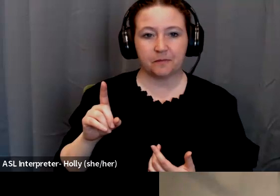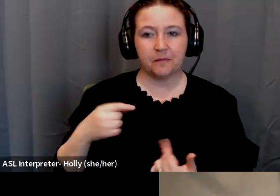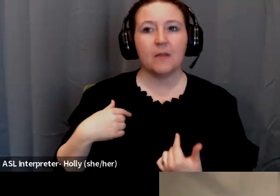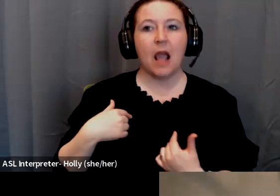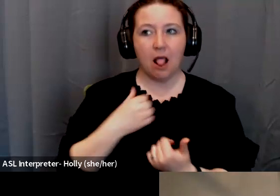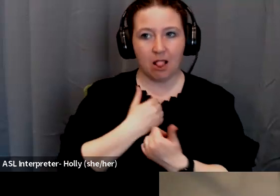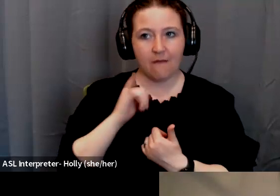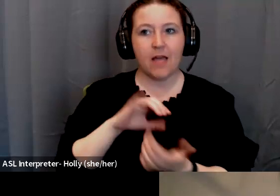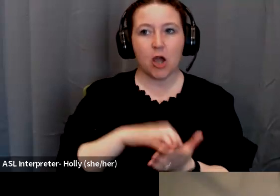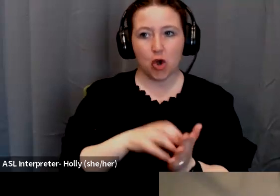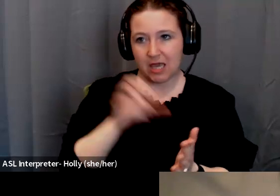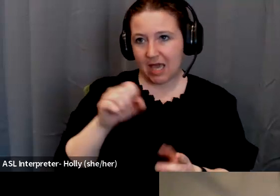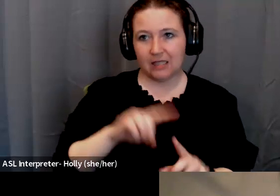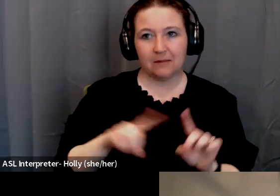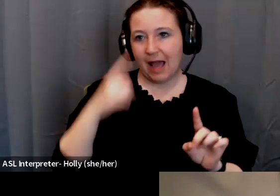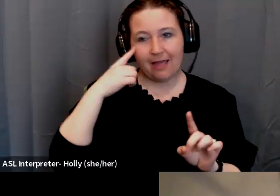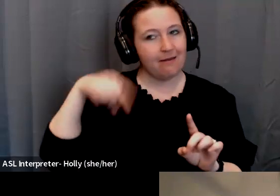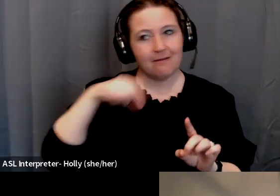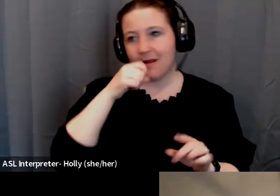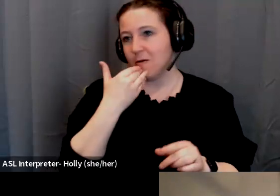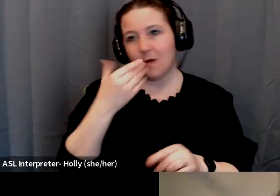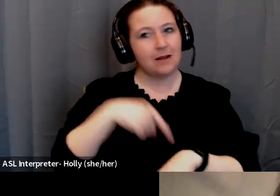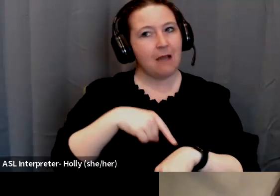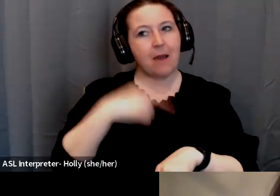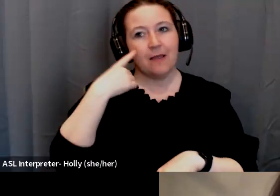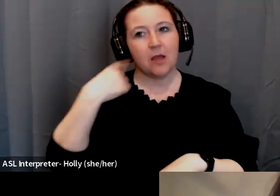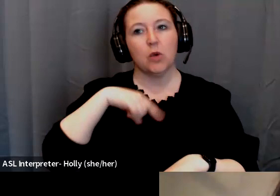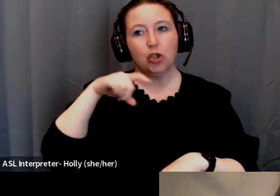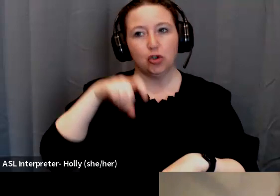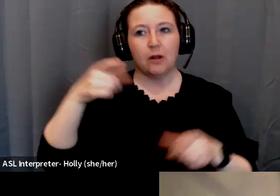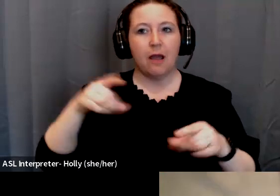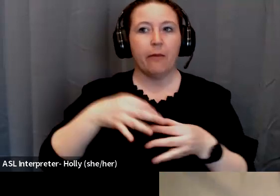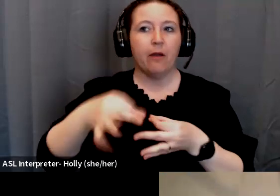chip cookies, but I really don't think this is the right time. I think we should do it in 4 hours.